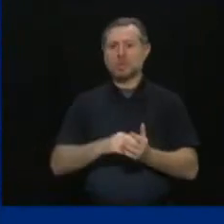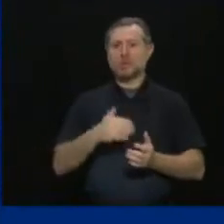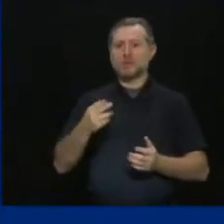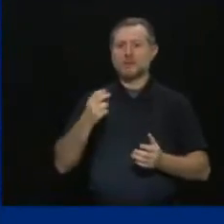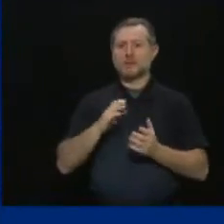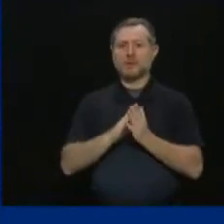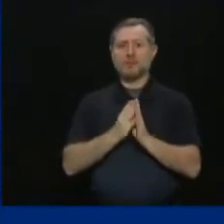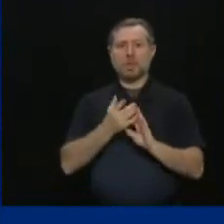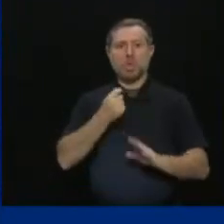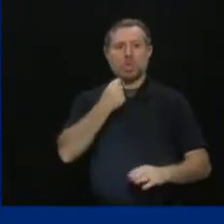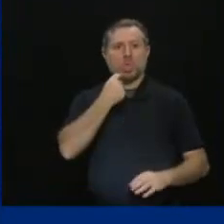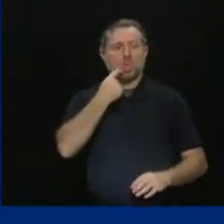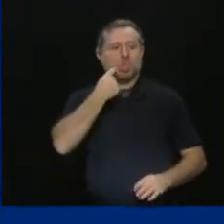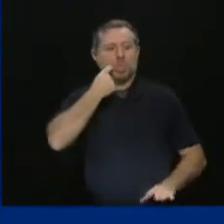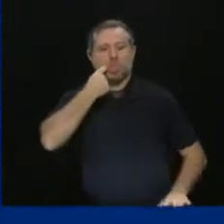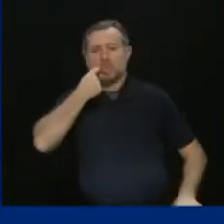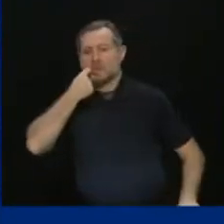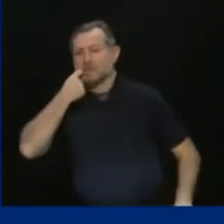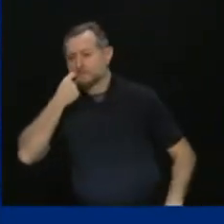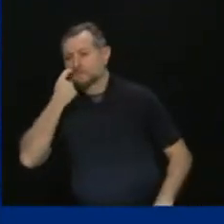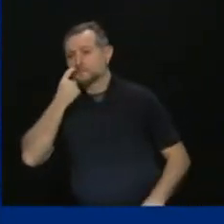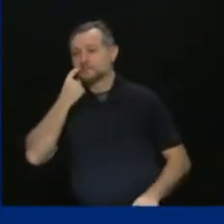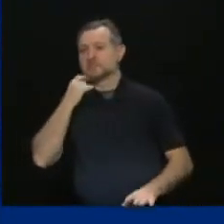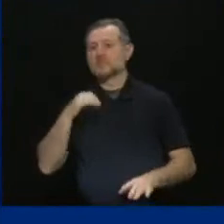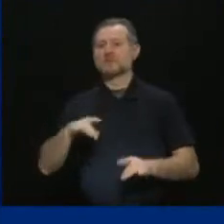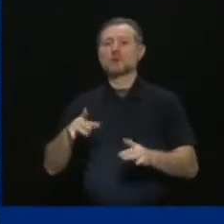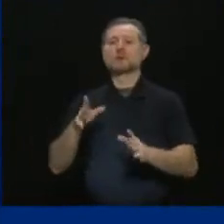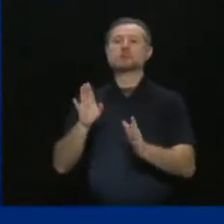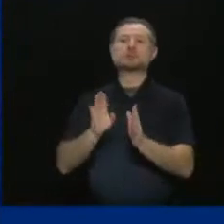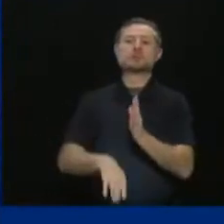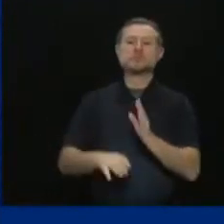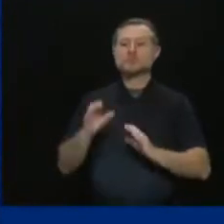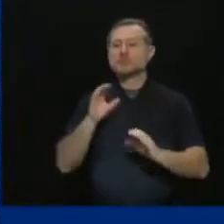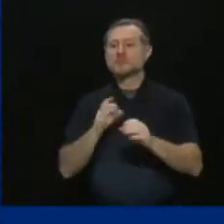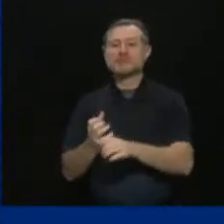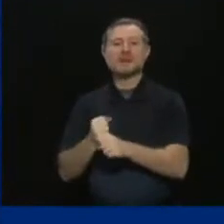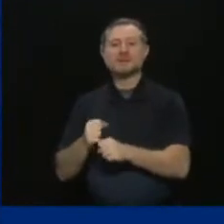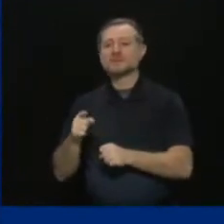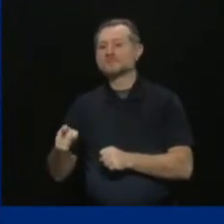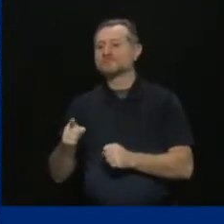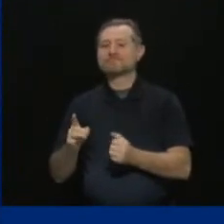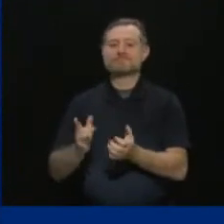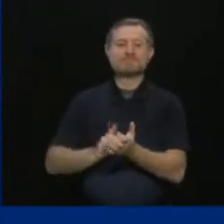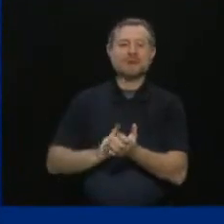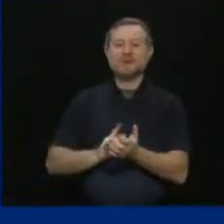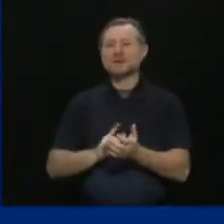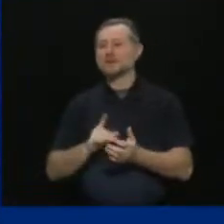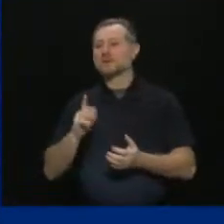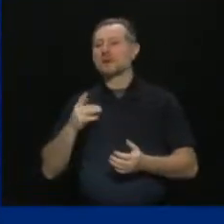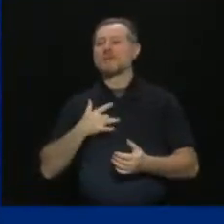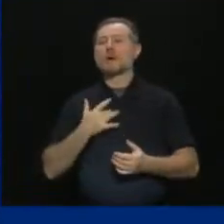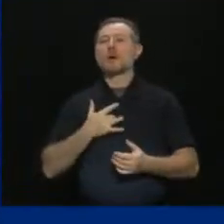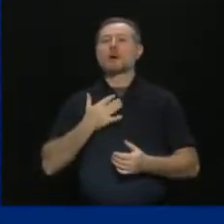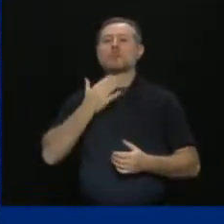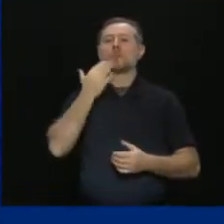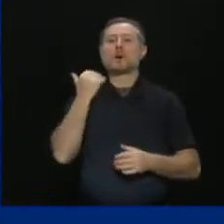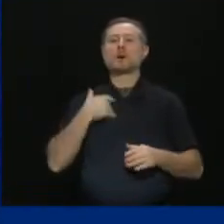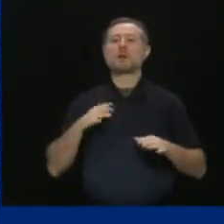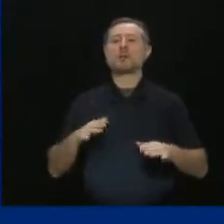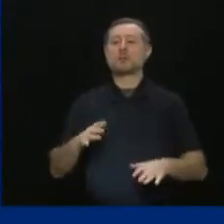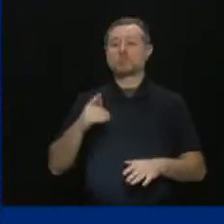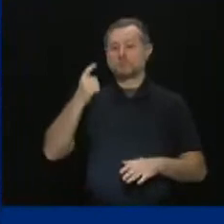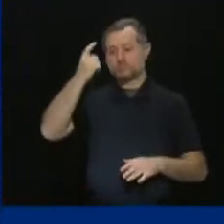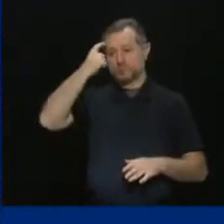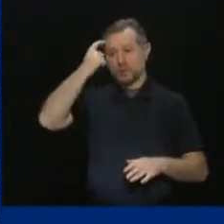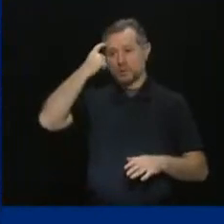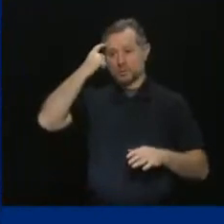he finds that it's cheaper to acquire the drug that makes him feel better, as his brain chemistry has now changed because